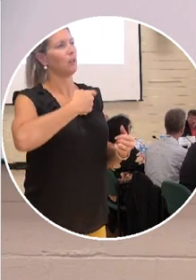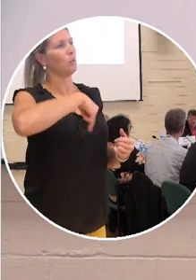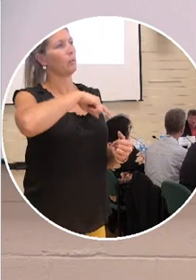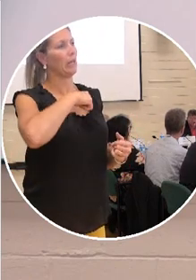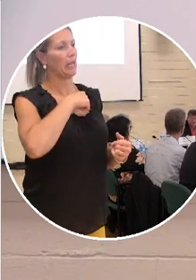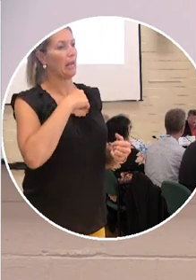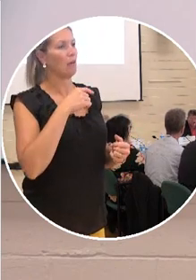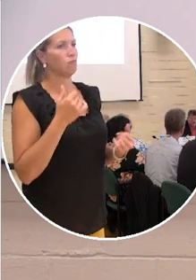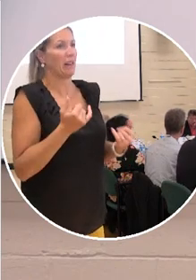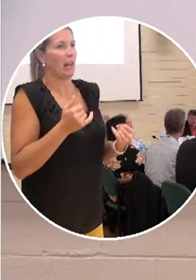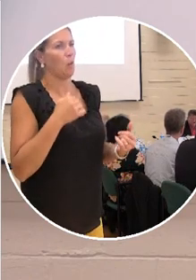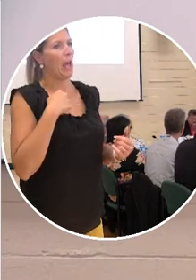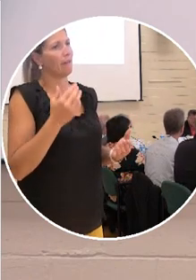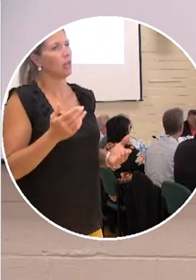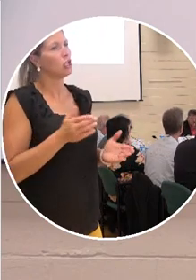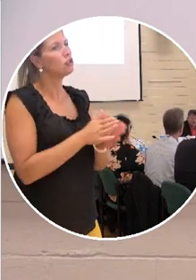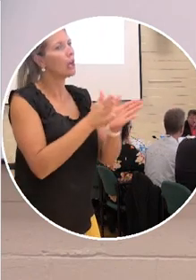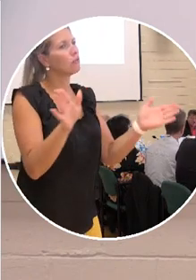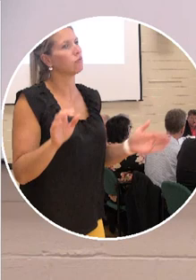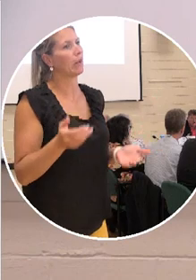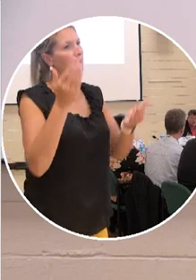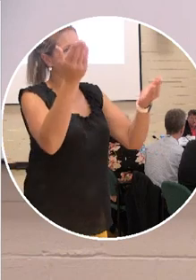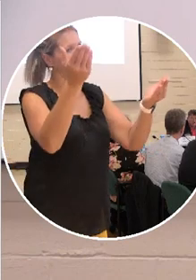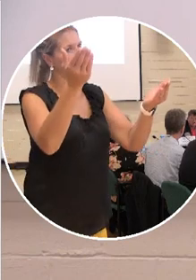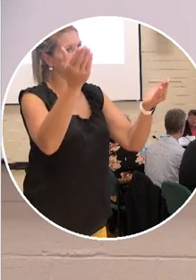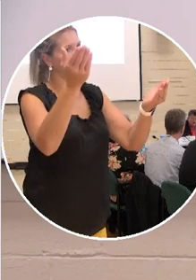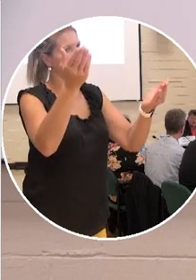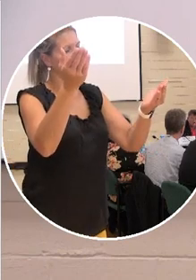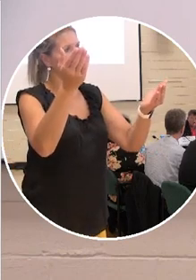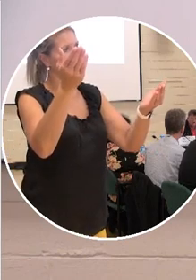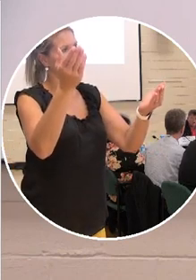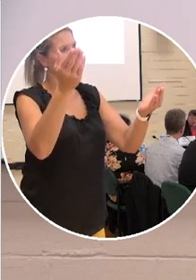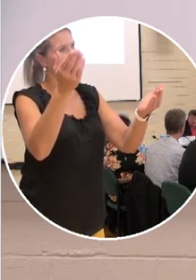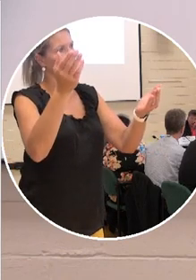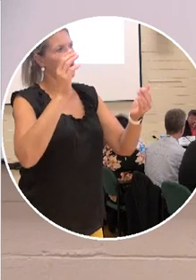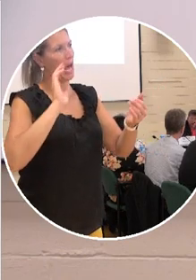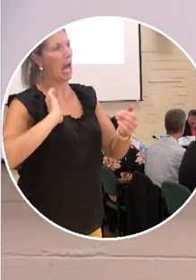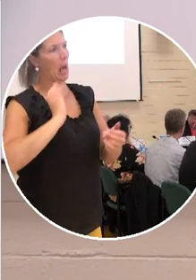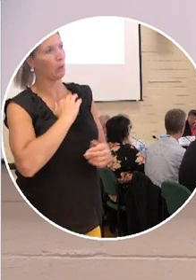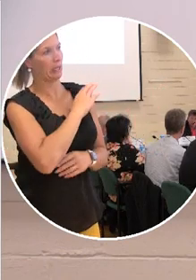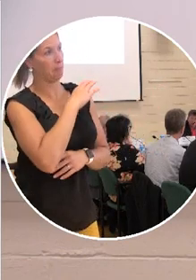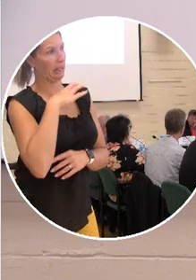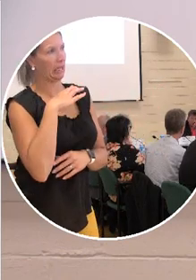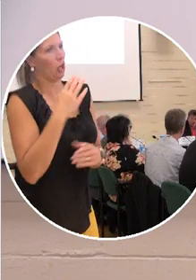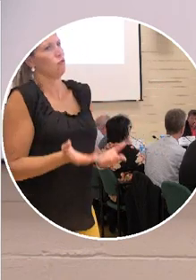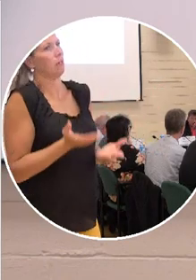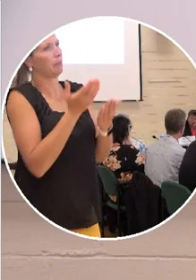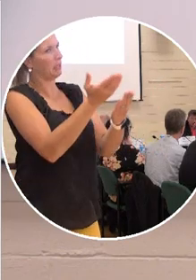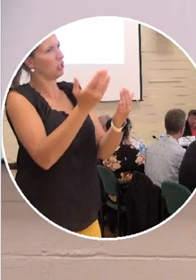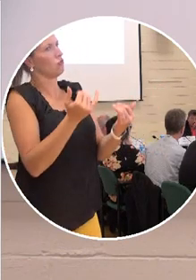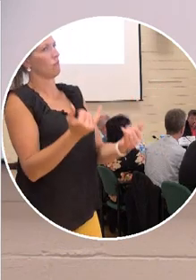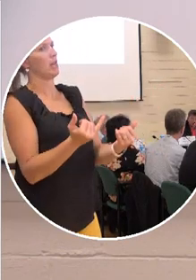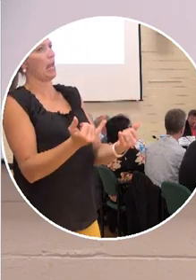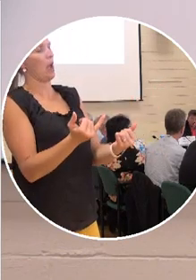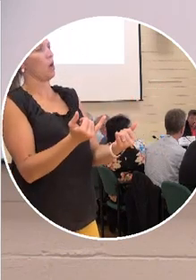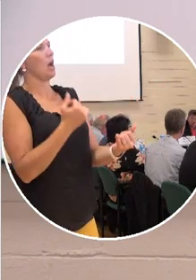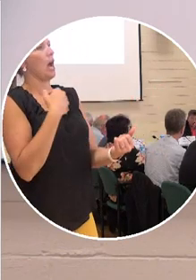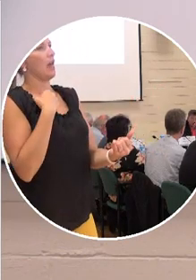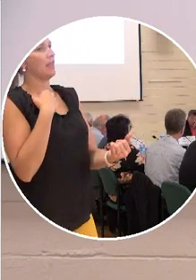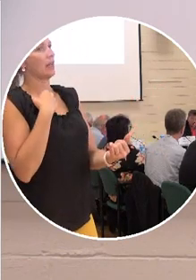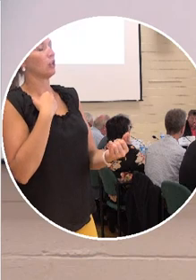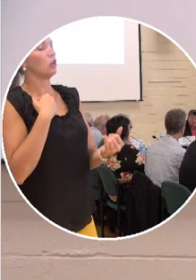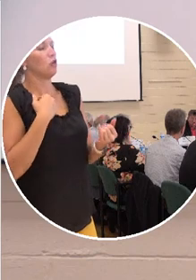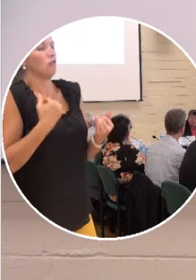this is a generated recommendation from the committee. And they've made this. What I would suggest is that we go through